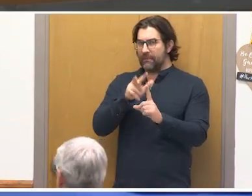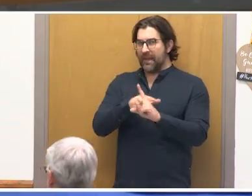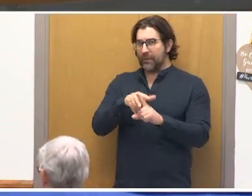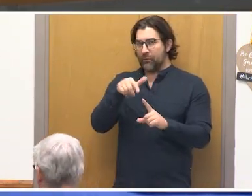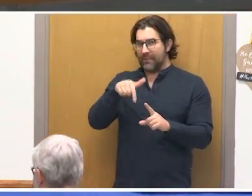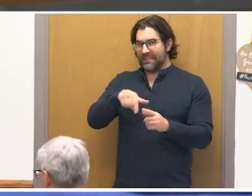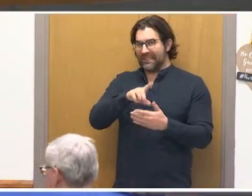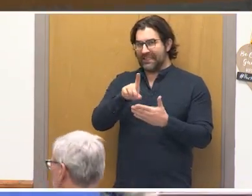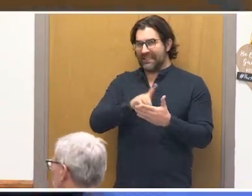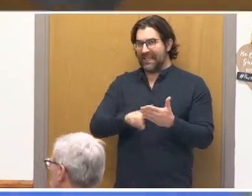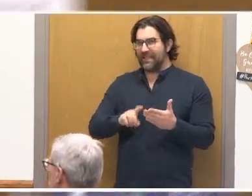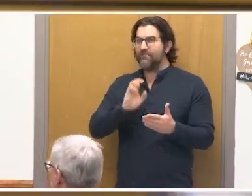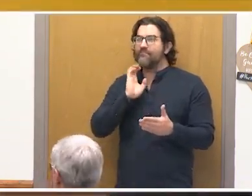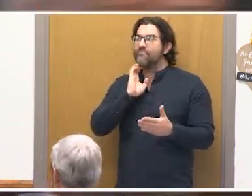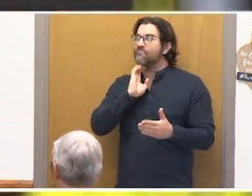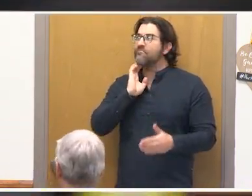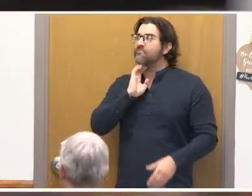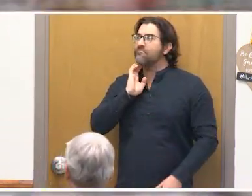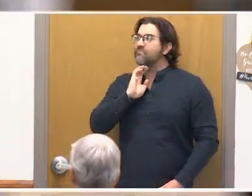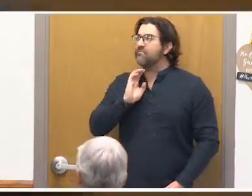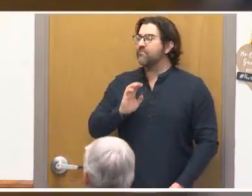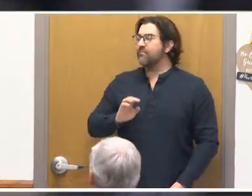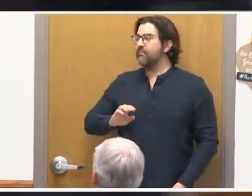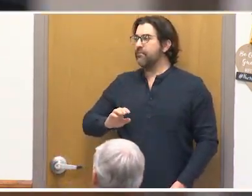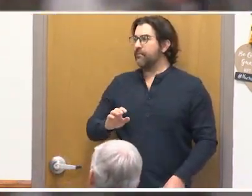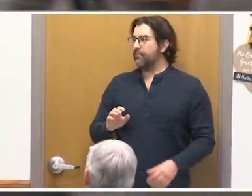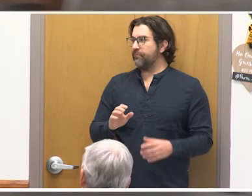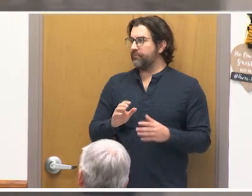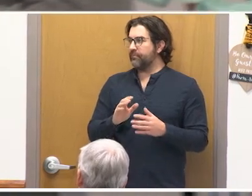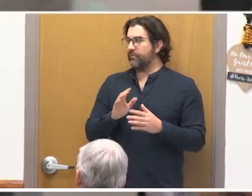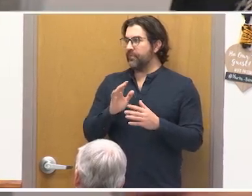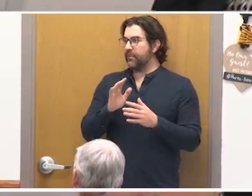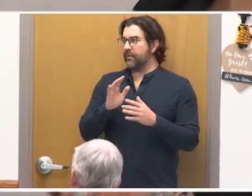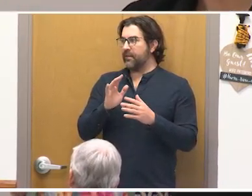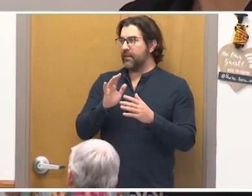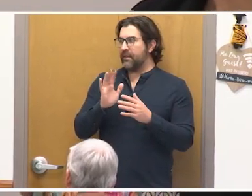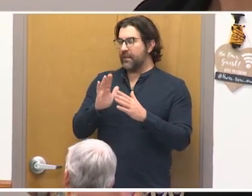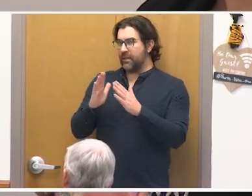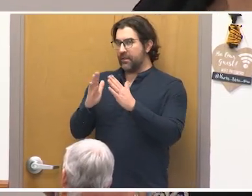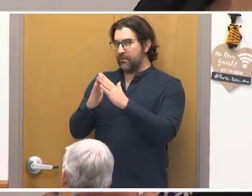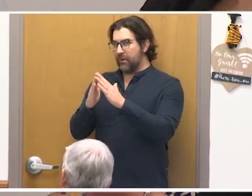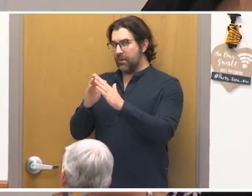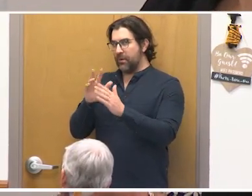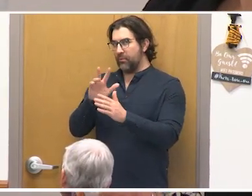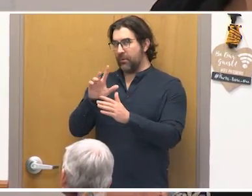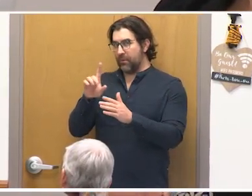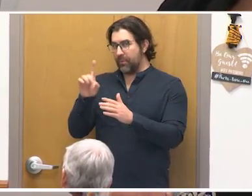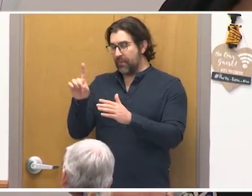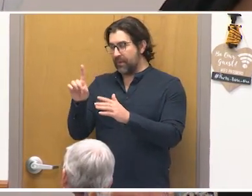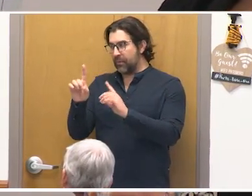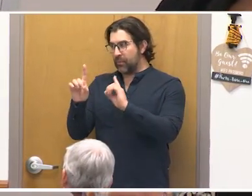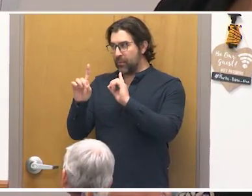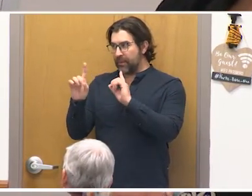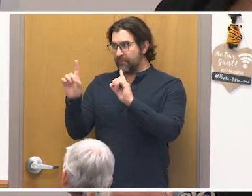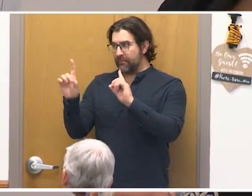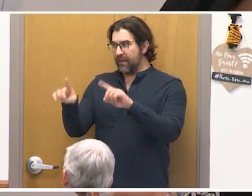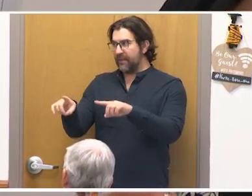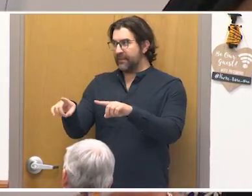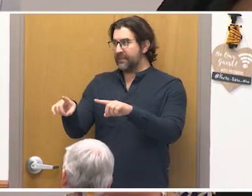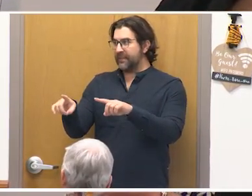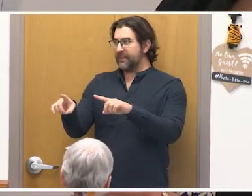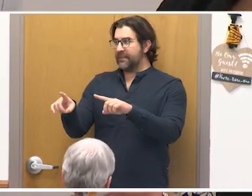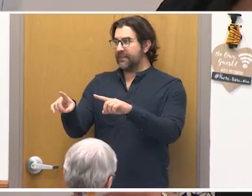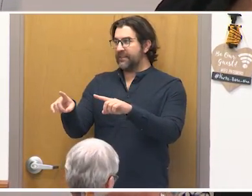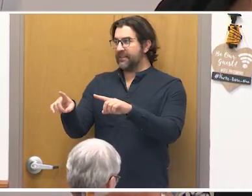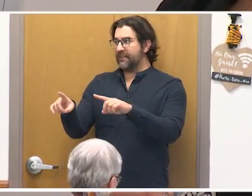this design? Because that is straight from the community 311 response, and then back